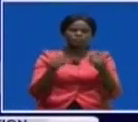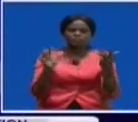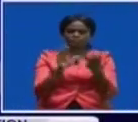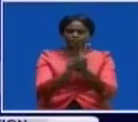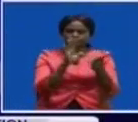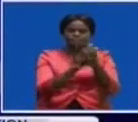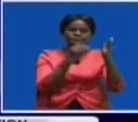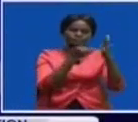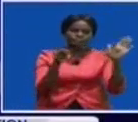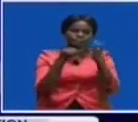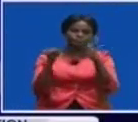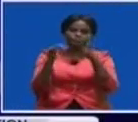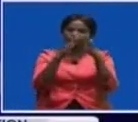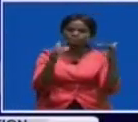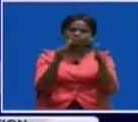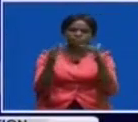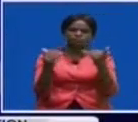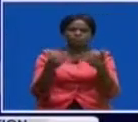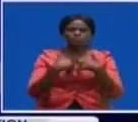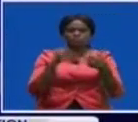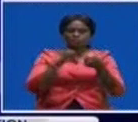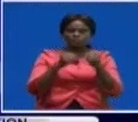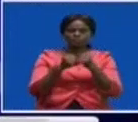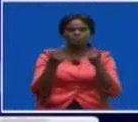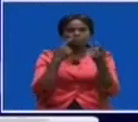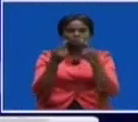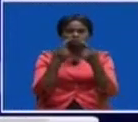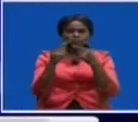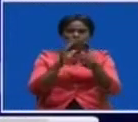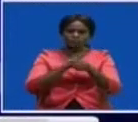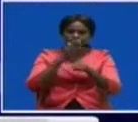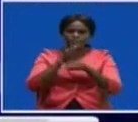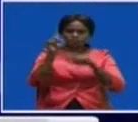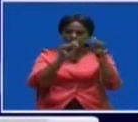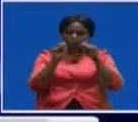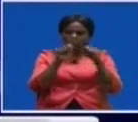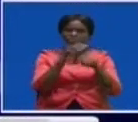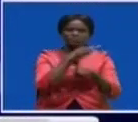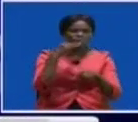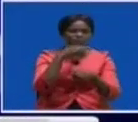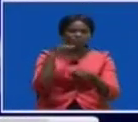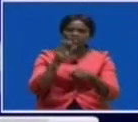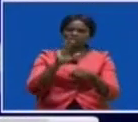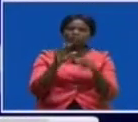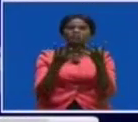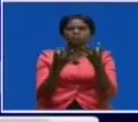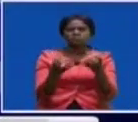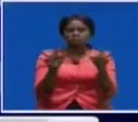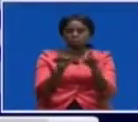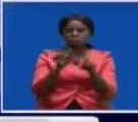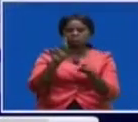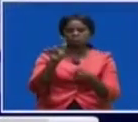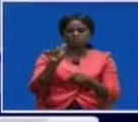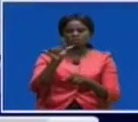quick identification of households which have been affected. She was speaking after touring fields whose crops have dried in